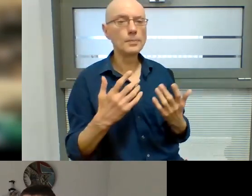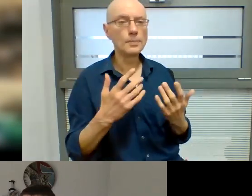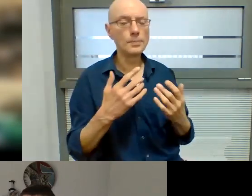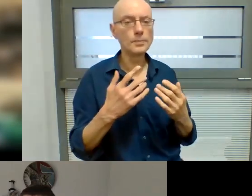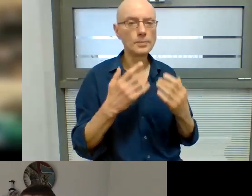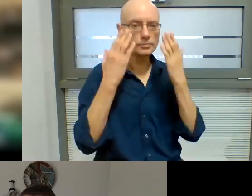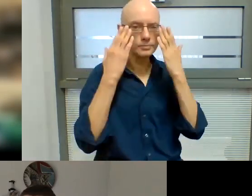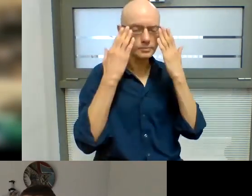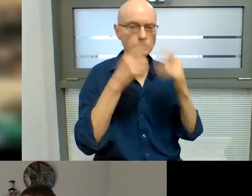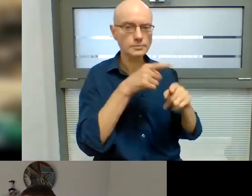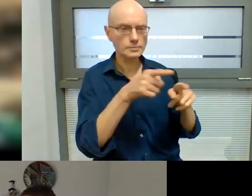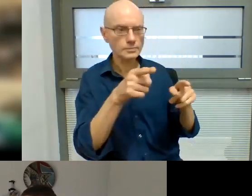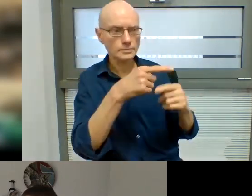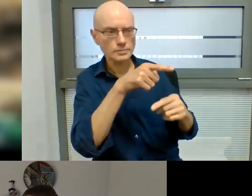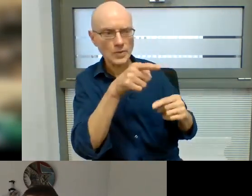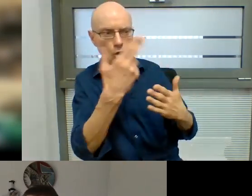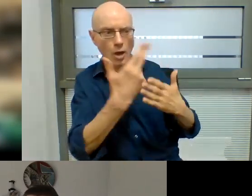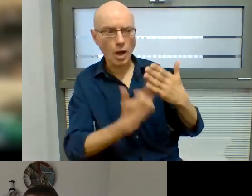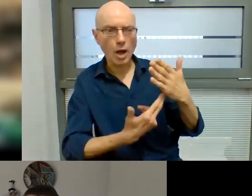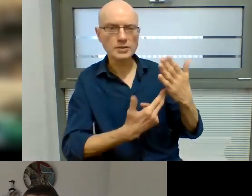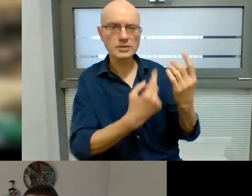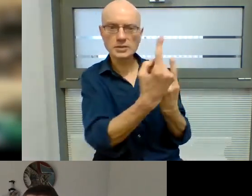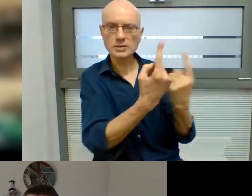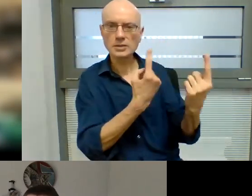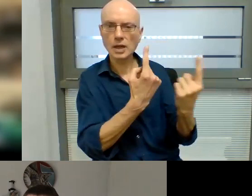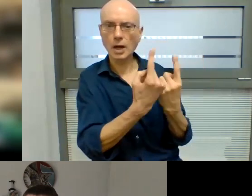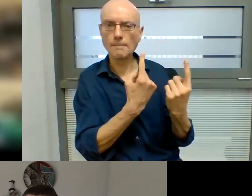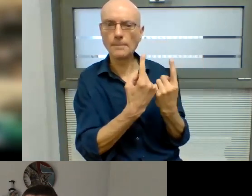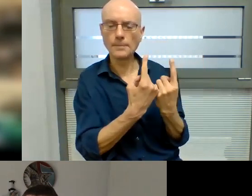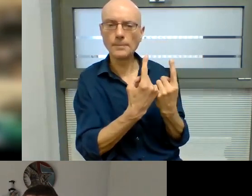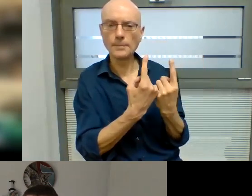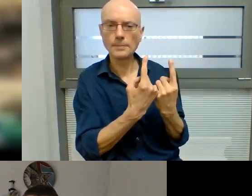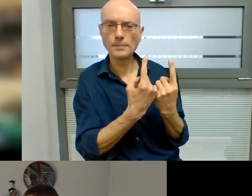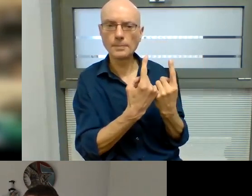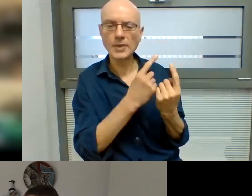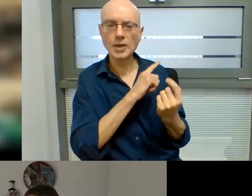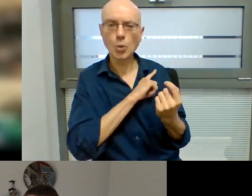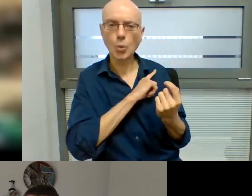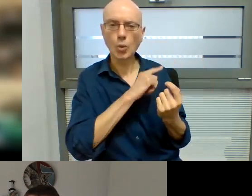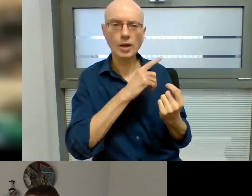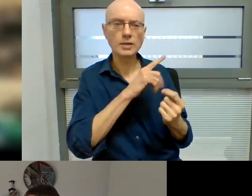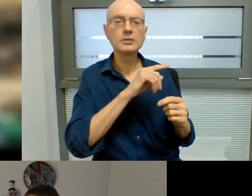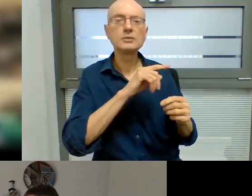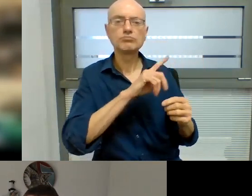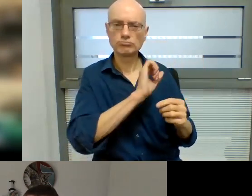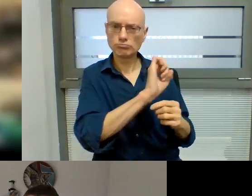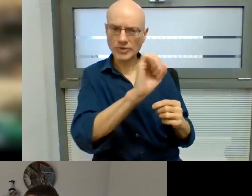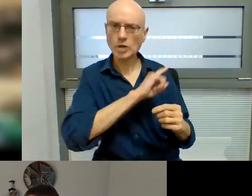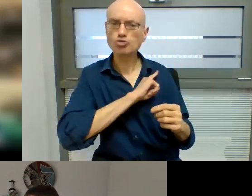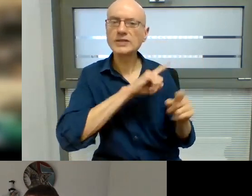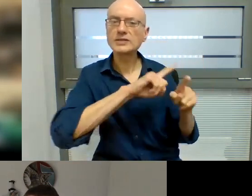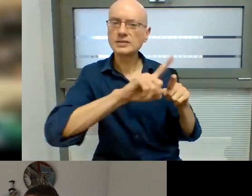artists come to me, you know, for many different supportive reasons. But essentially,